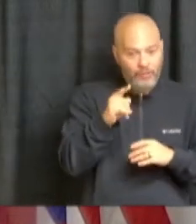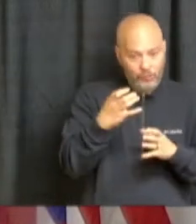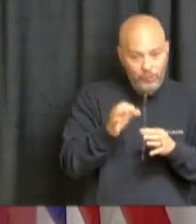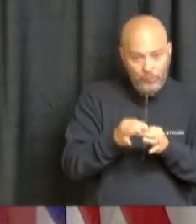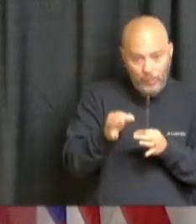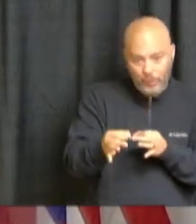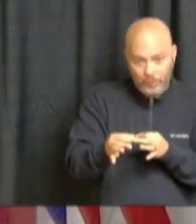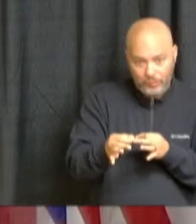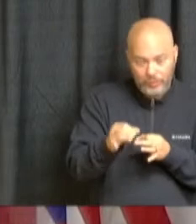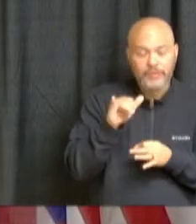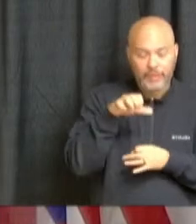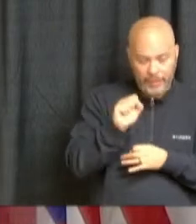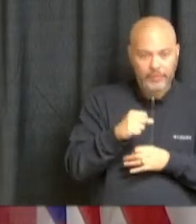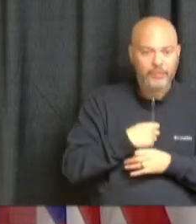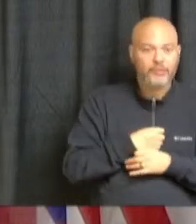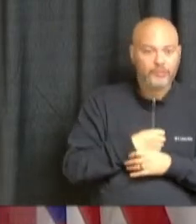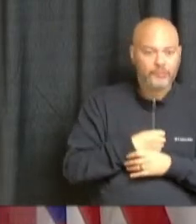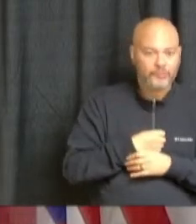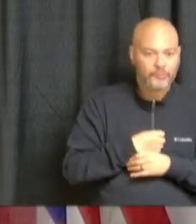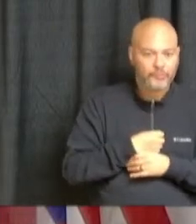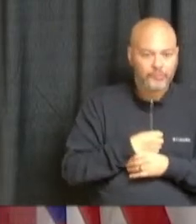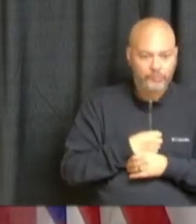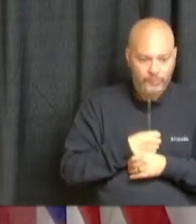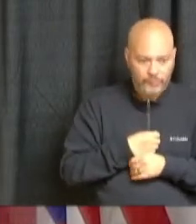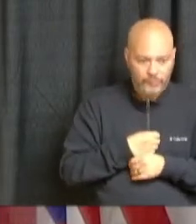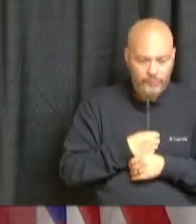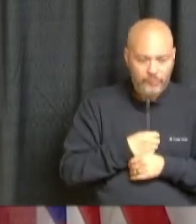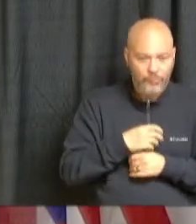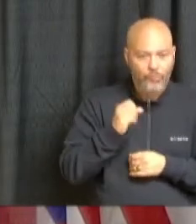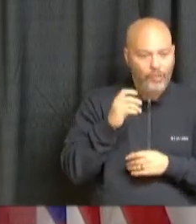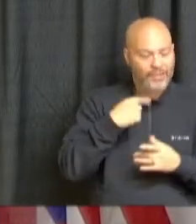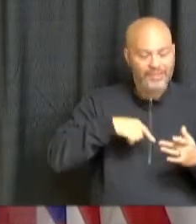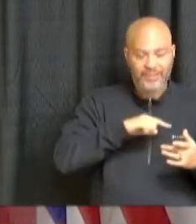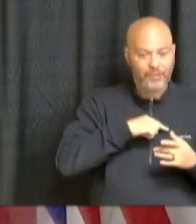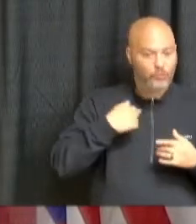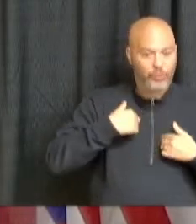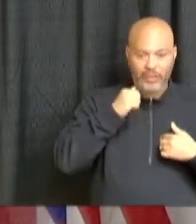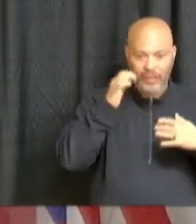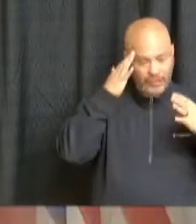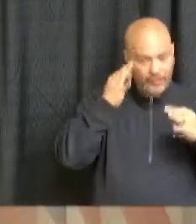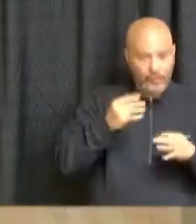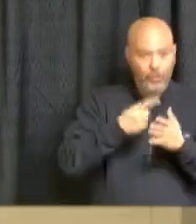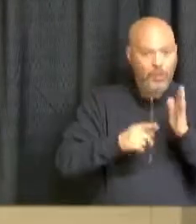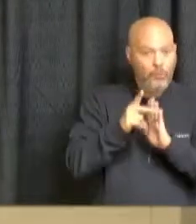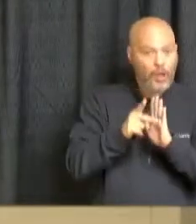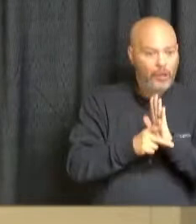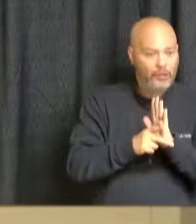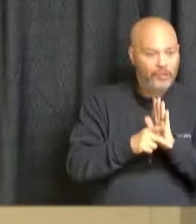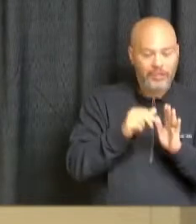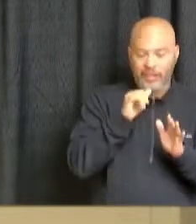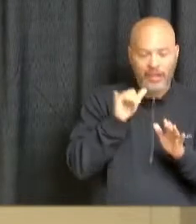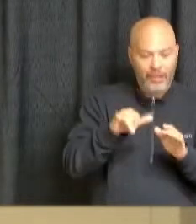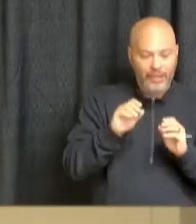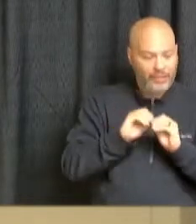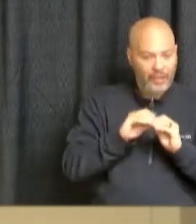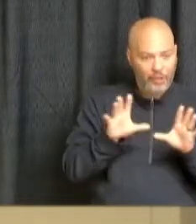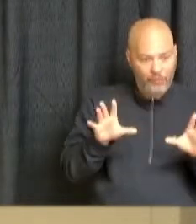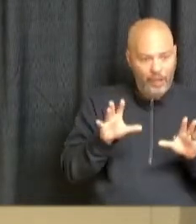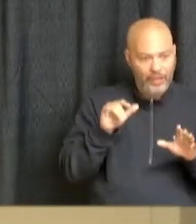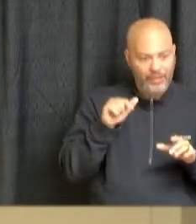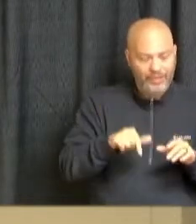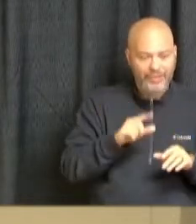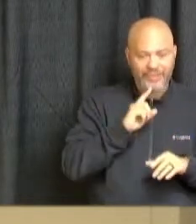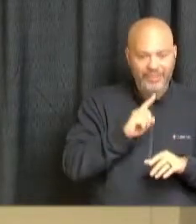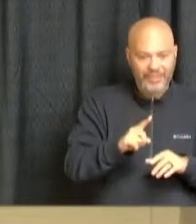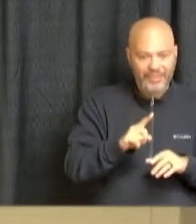motion to postpone. Yes, Mayor. You're recognized. Since we're not determining what the policy is, now that that's been clarified, that this